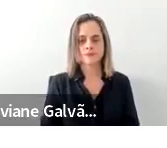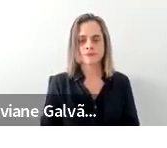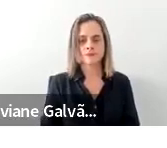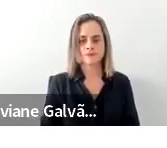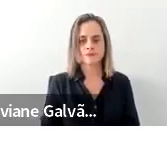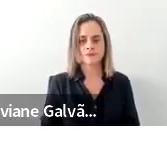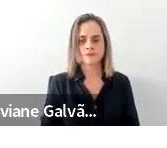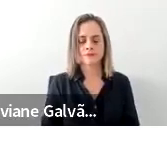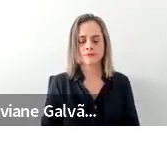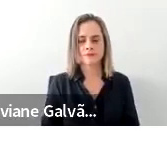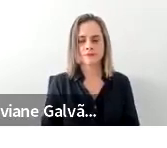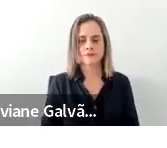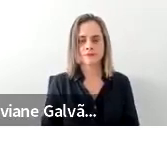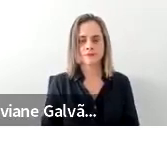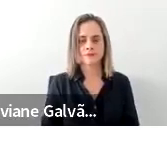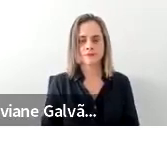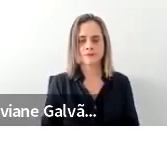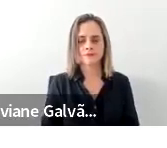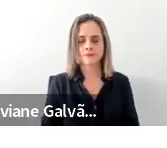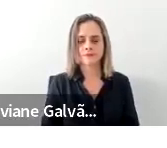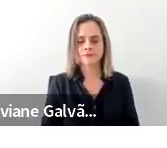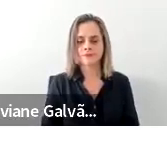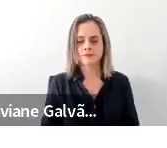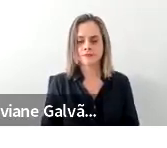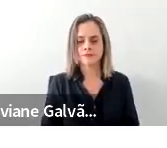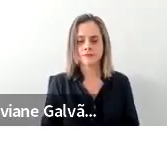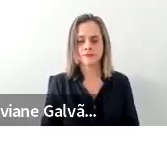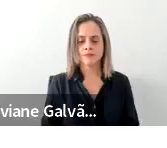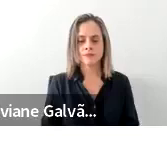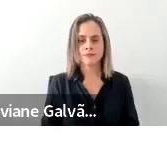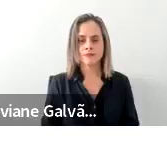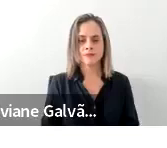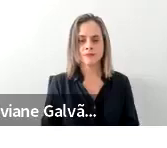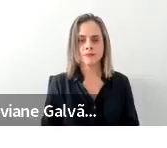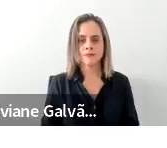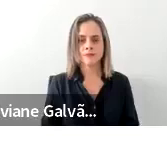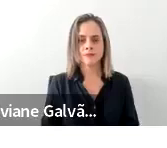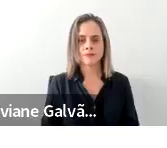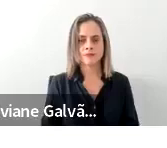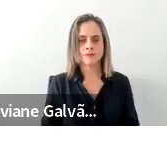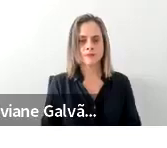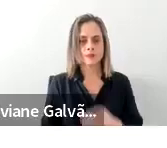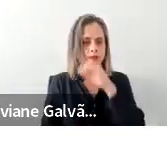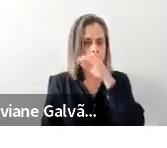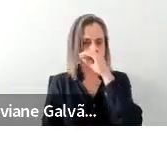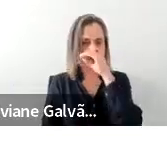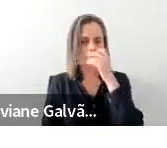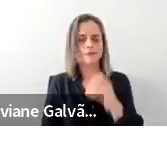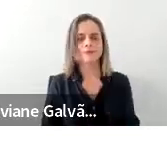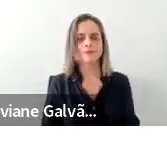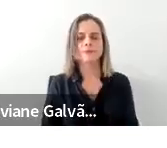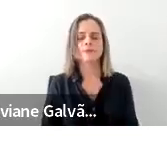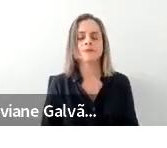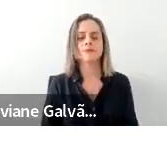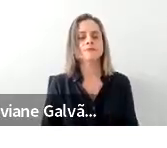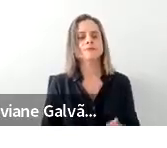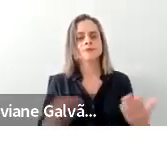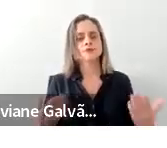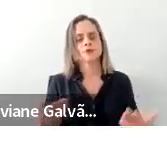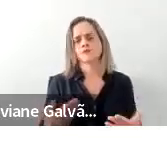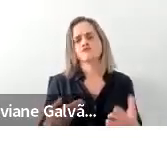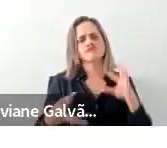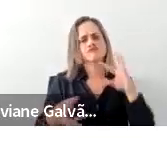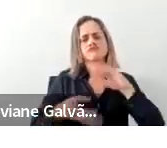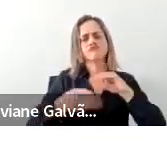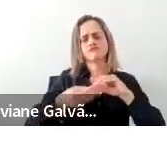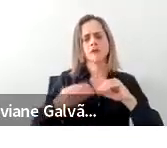This is going to be a very brief version of this section of the talk, which